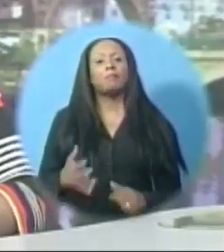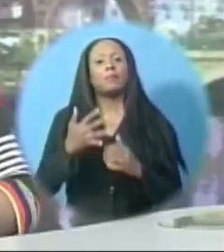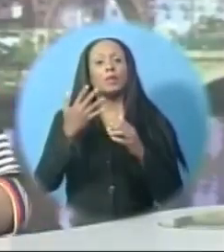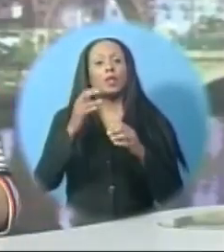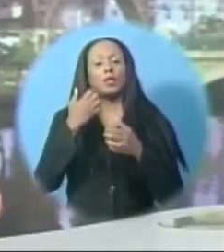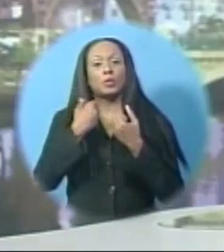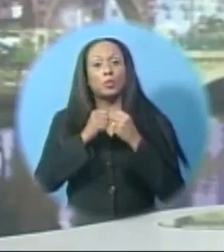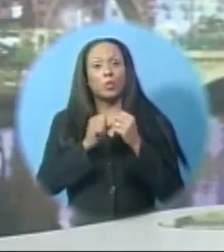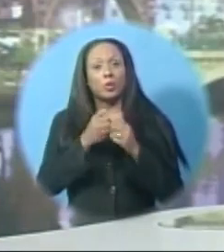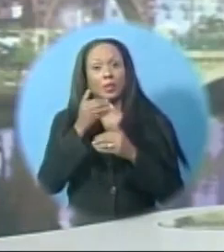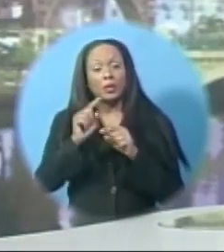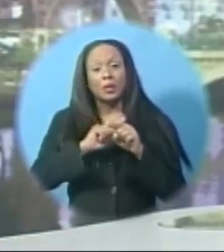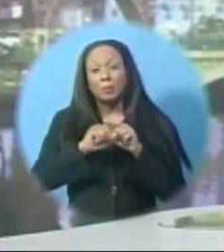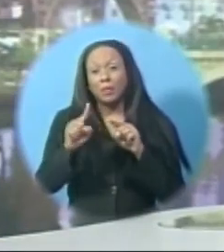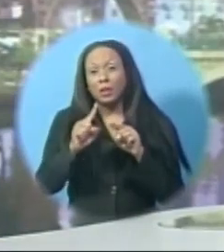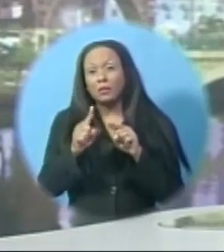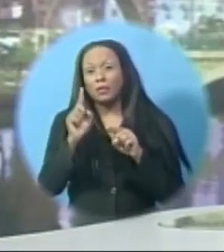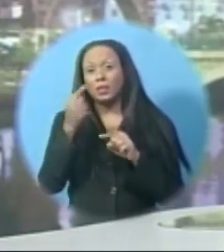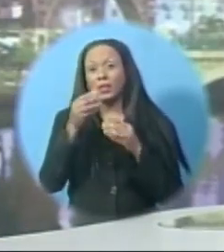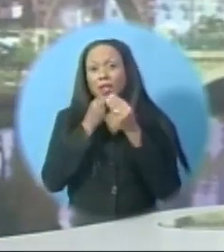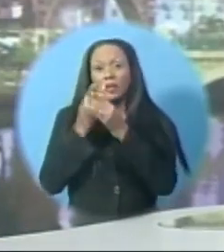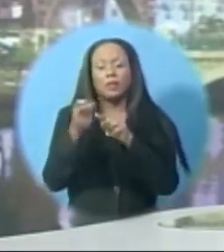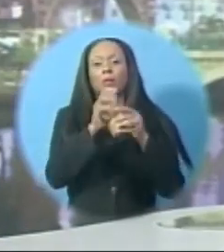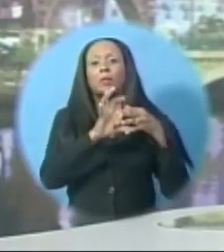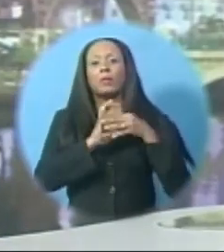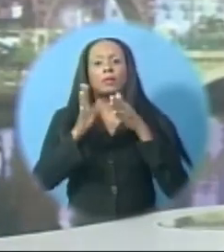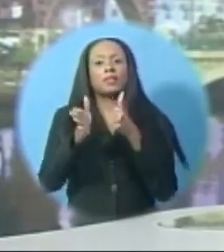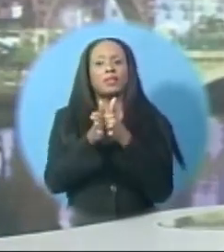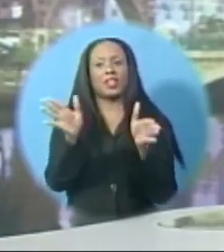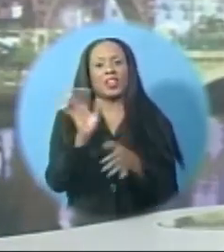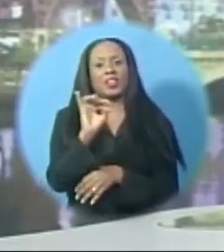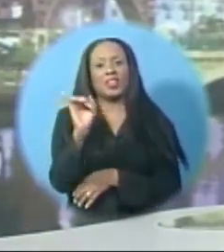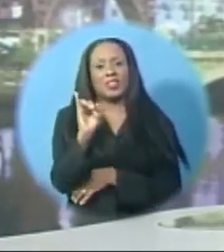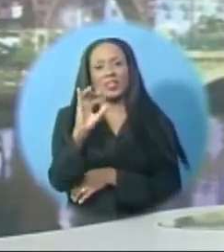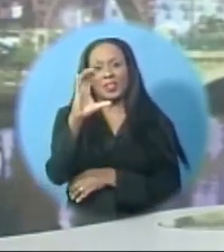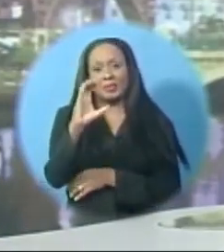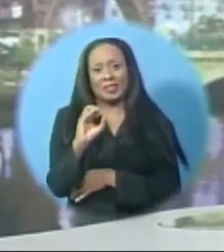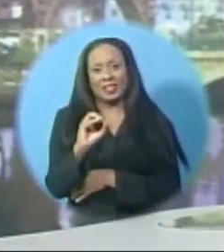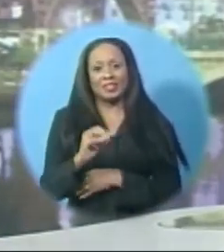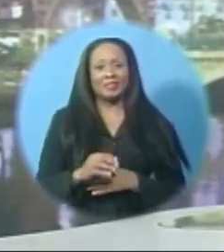the world of sports is just ahead, but first, a tip from Cooperators General Insurance.